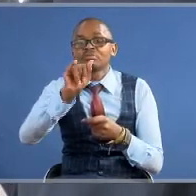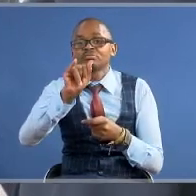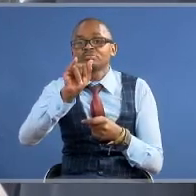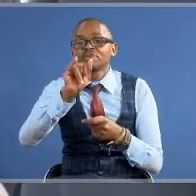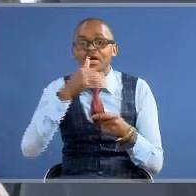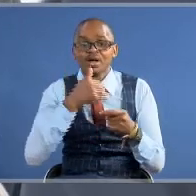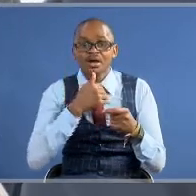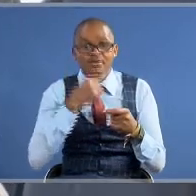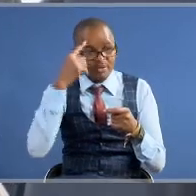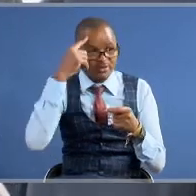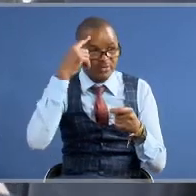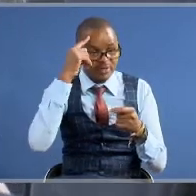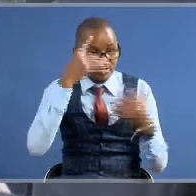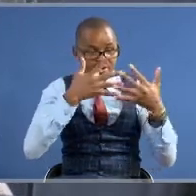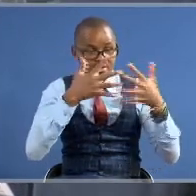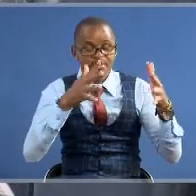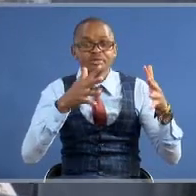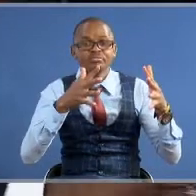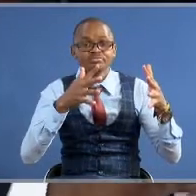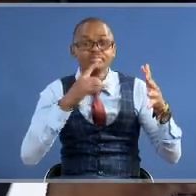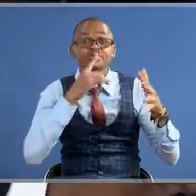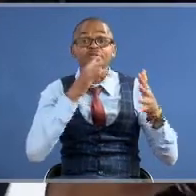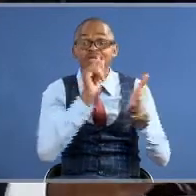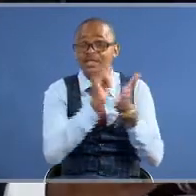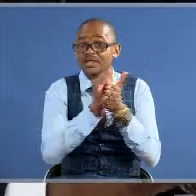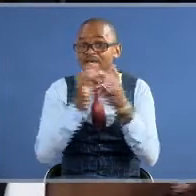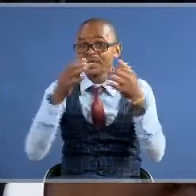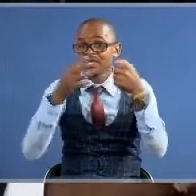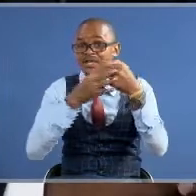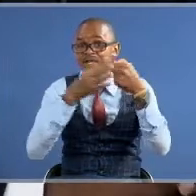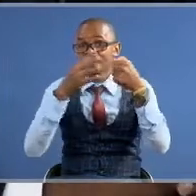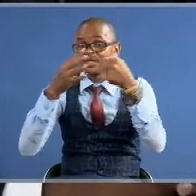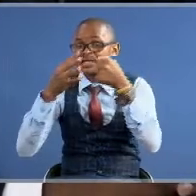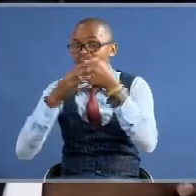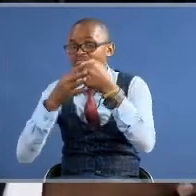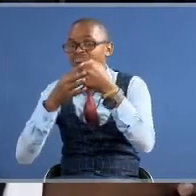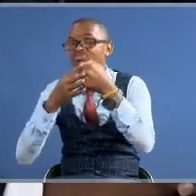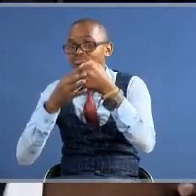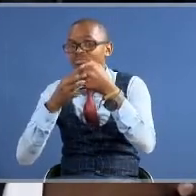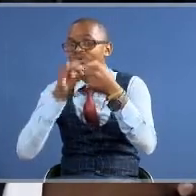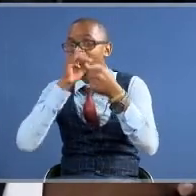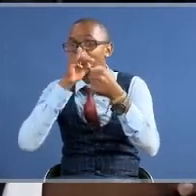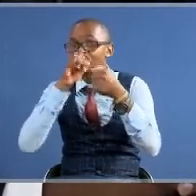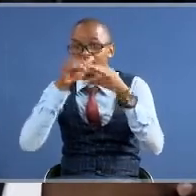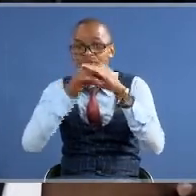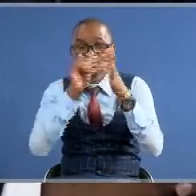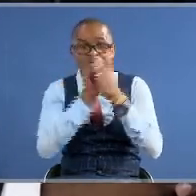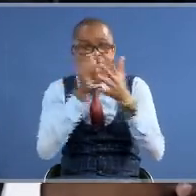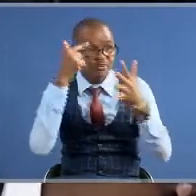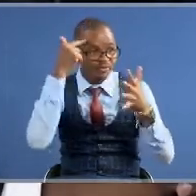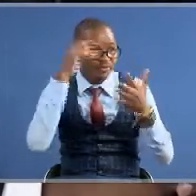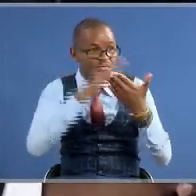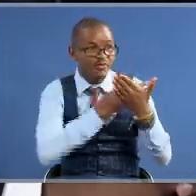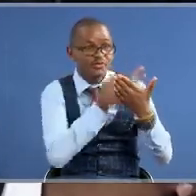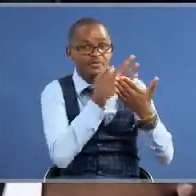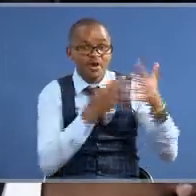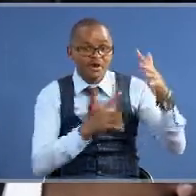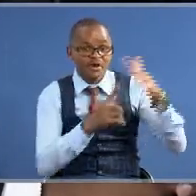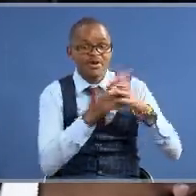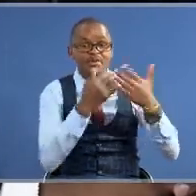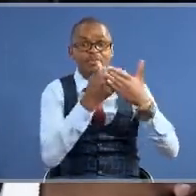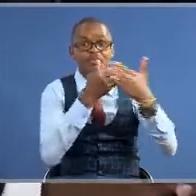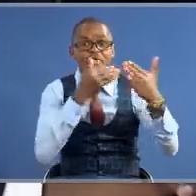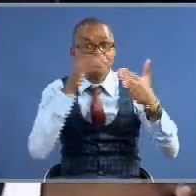had objected Sonko's release on bail, citing the 1998 incident in which he was convicted for failing to appear